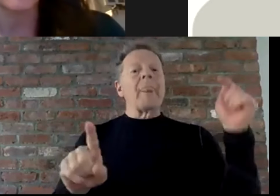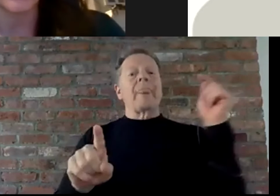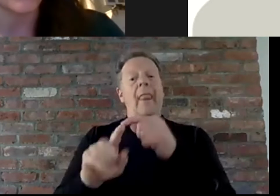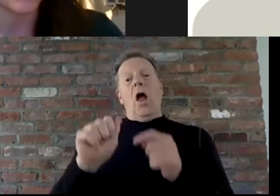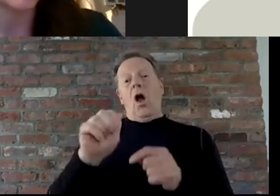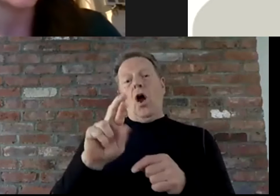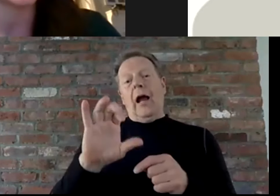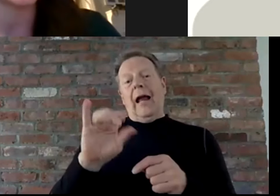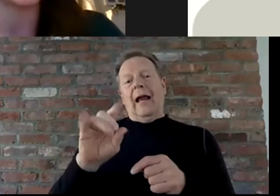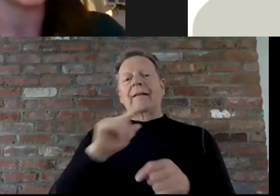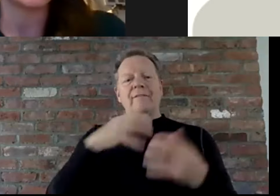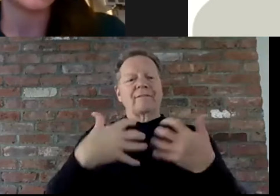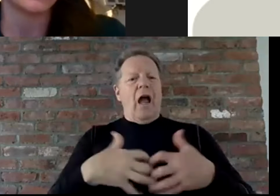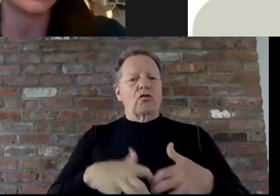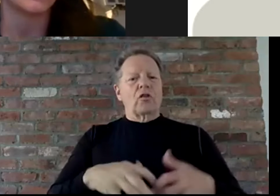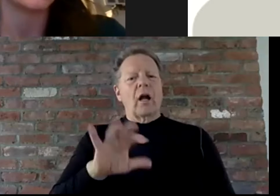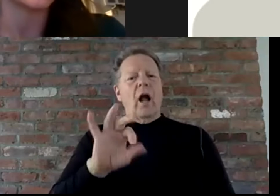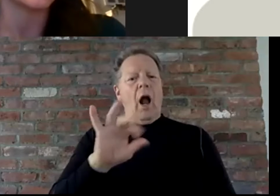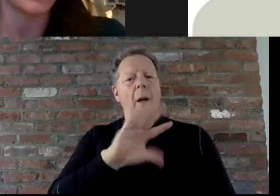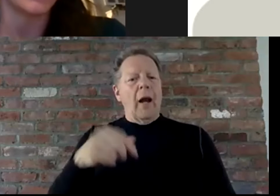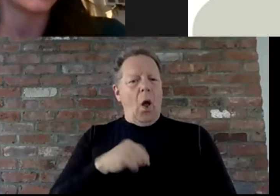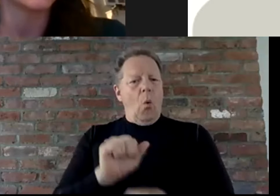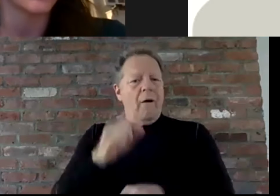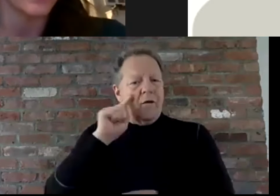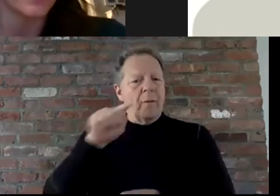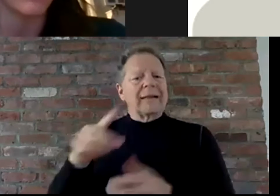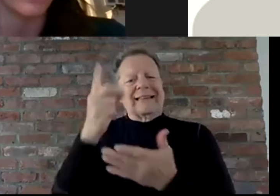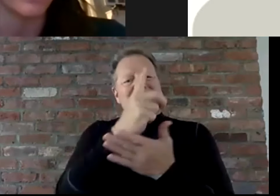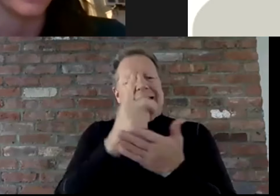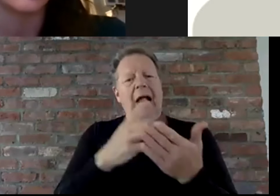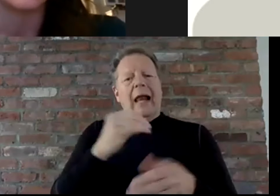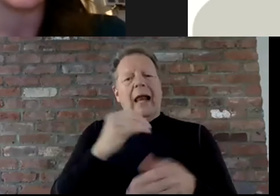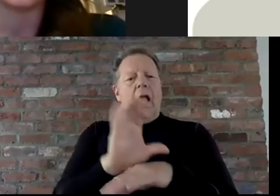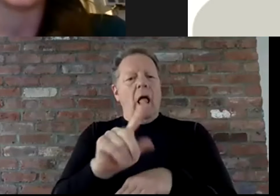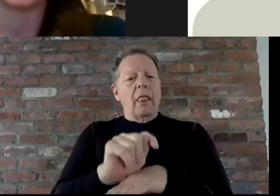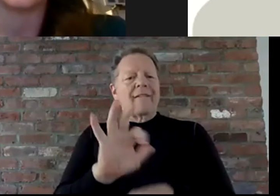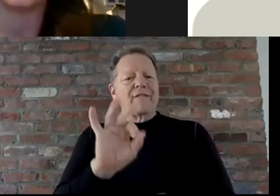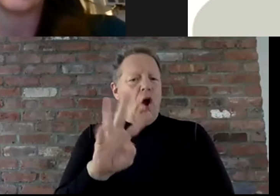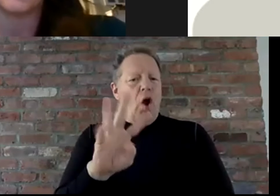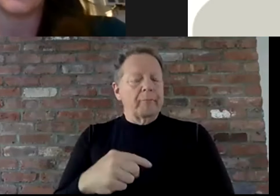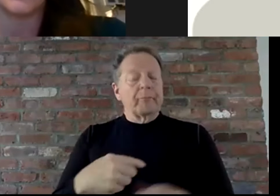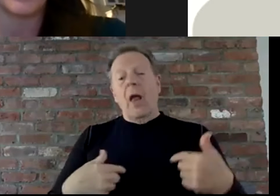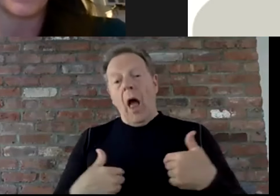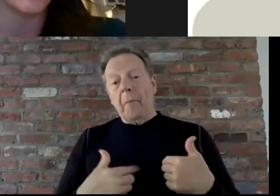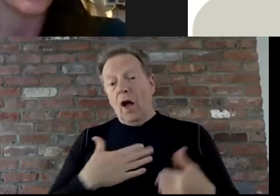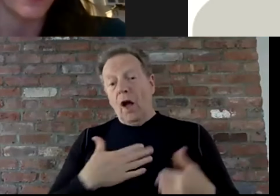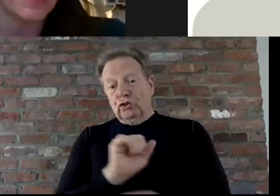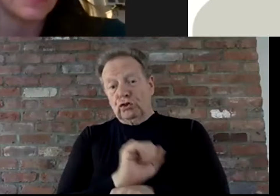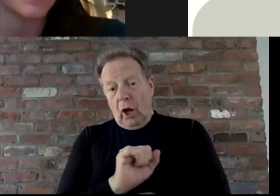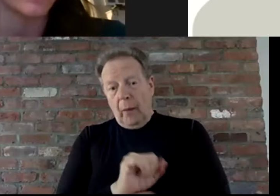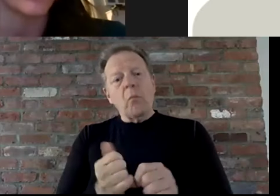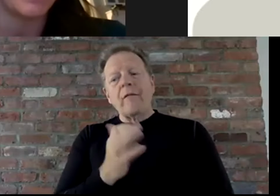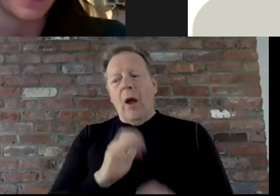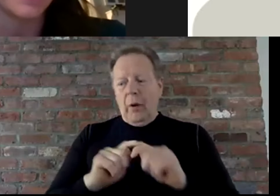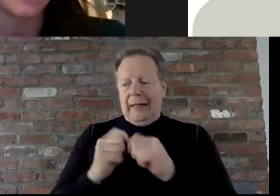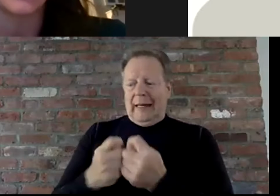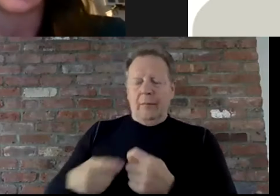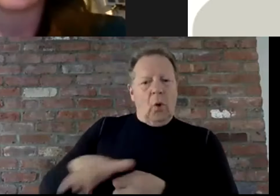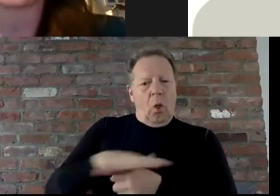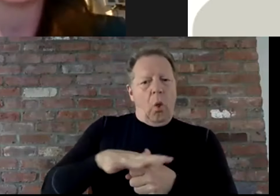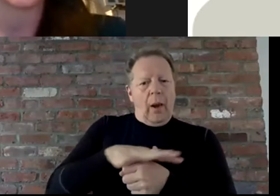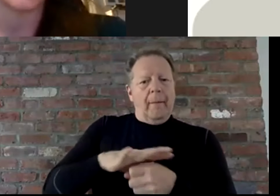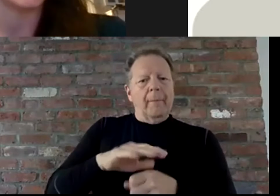I work for. It's a design and consulting firm. I am most of our team is locally